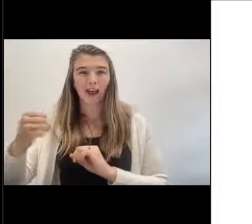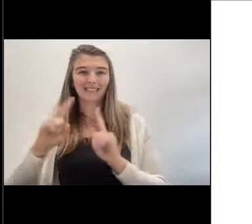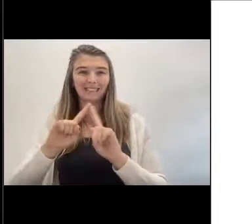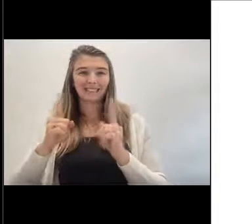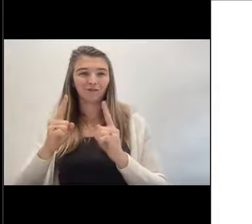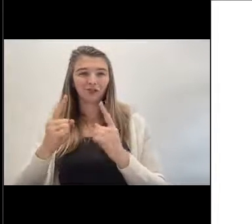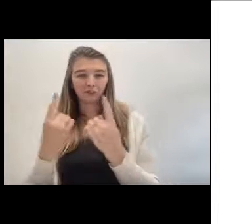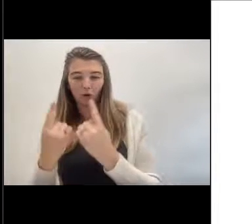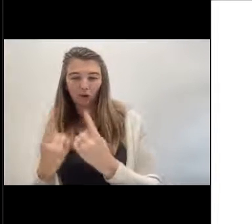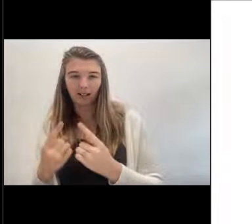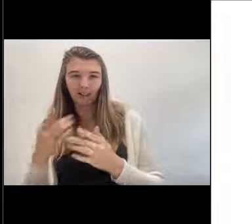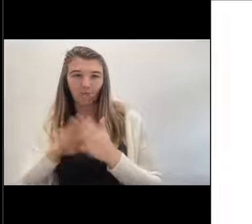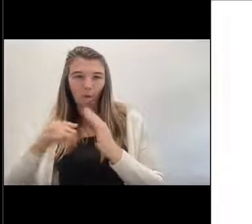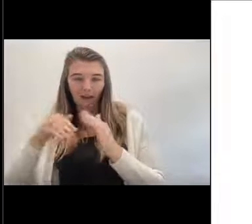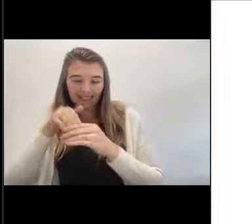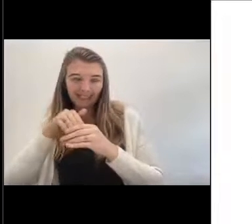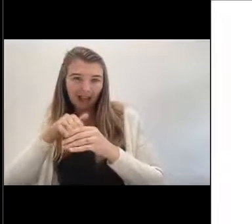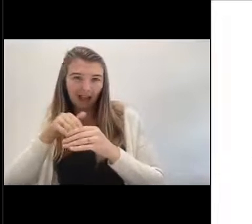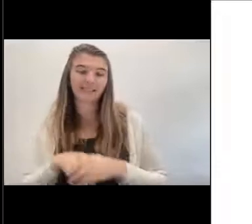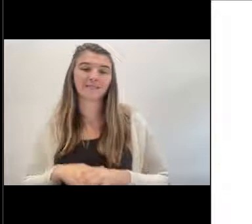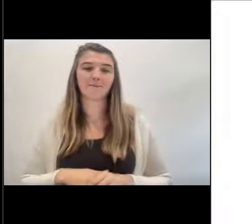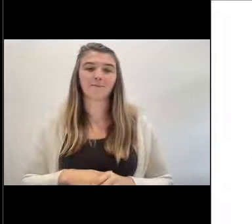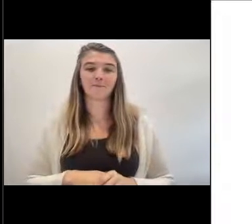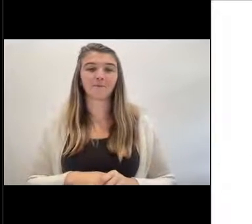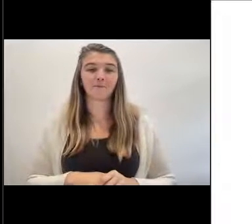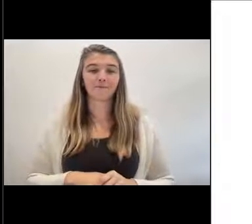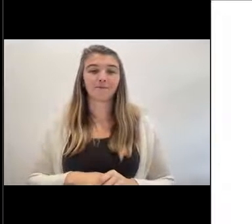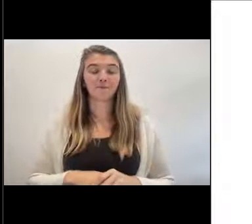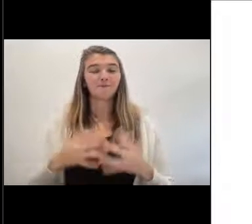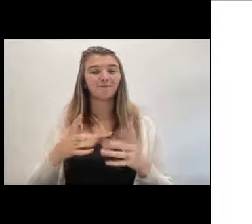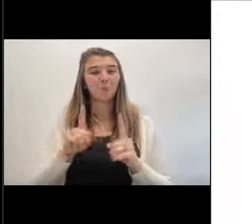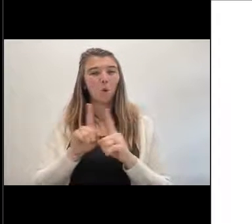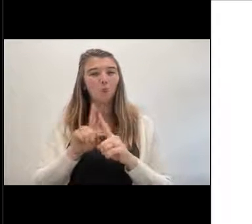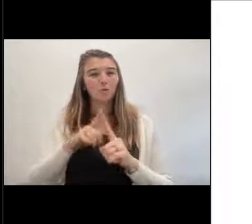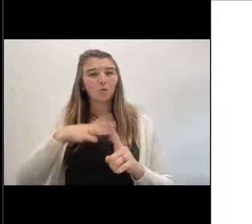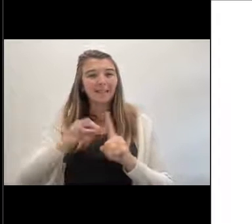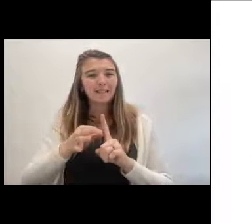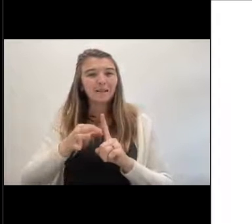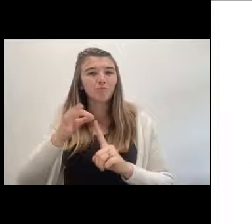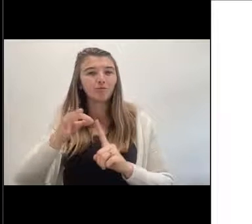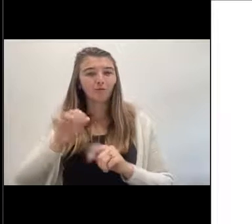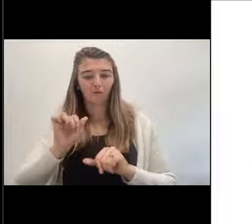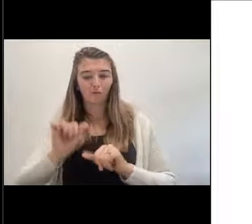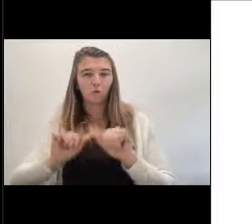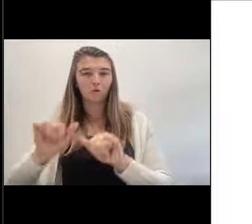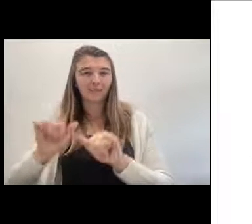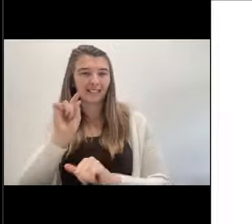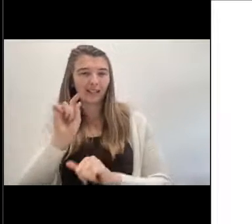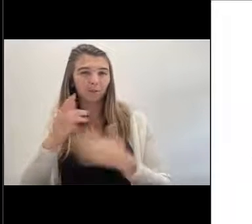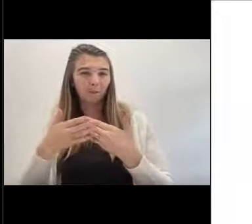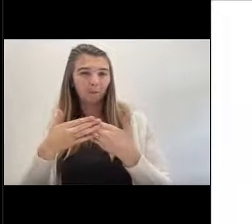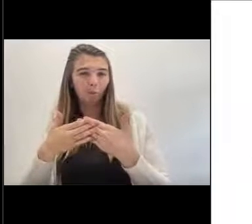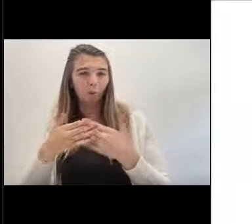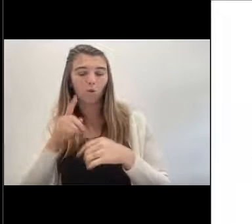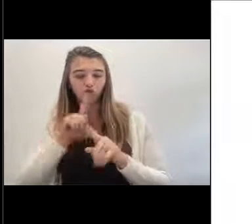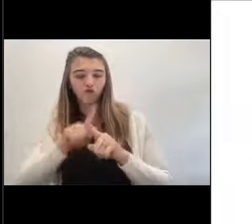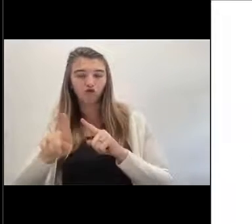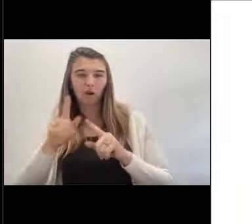Now, what else do we need to do to improve the process? Well, again, look at the metabolism of bacteria and how quickly,